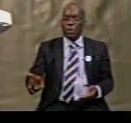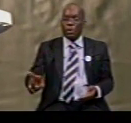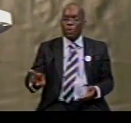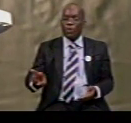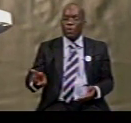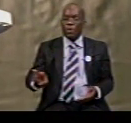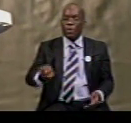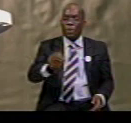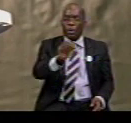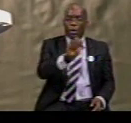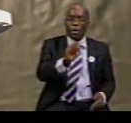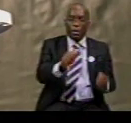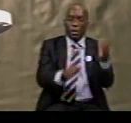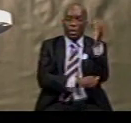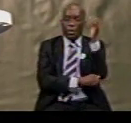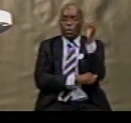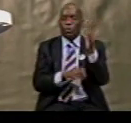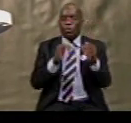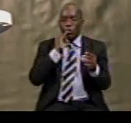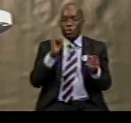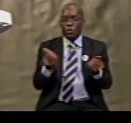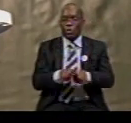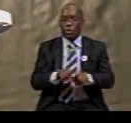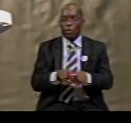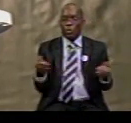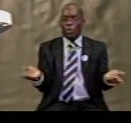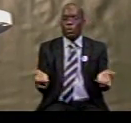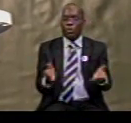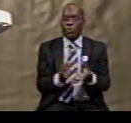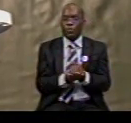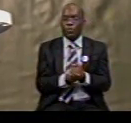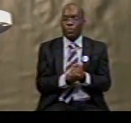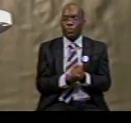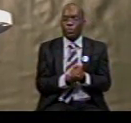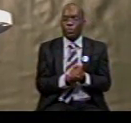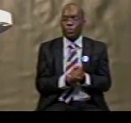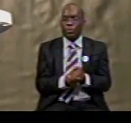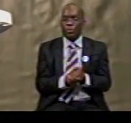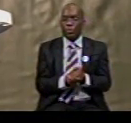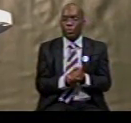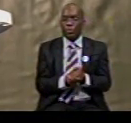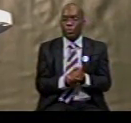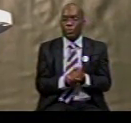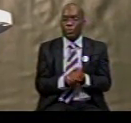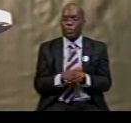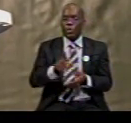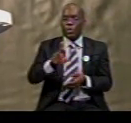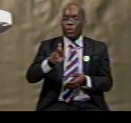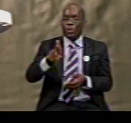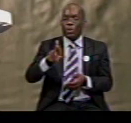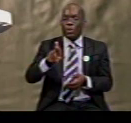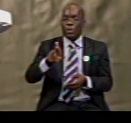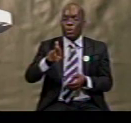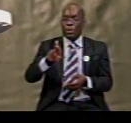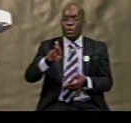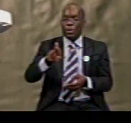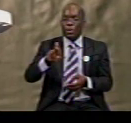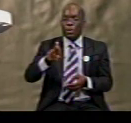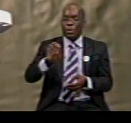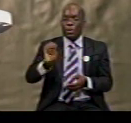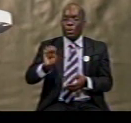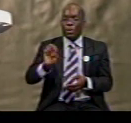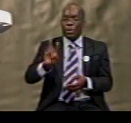Block. You are also heartily welcome. Reverend Dr. Paul Kolawole, Head of